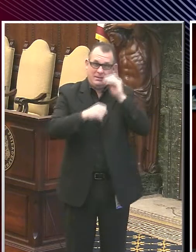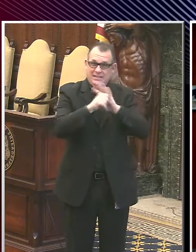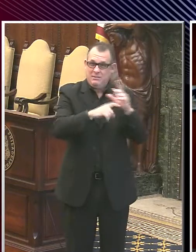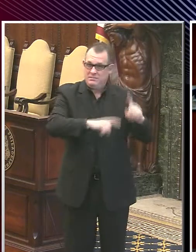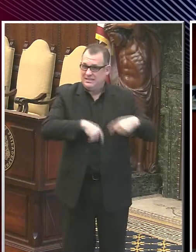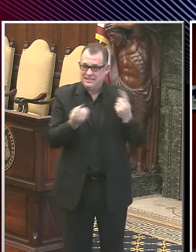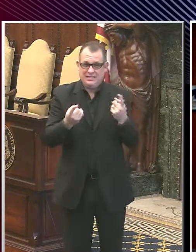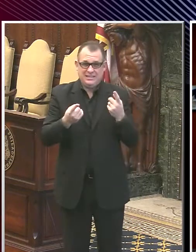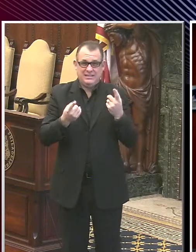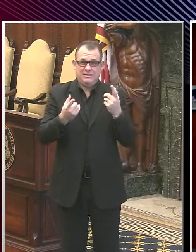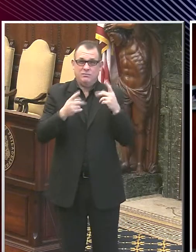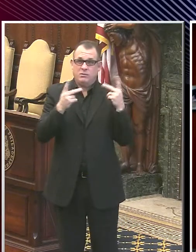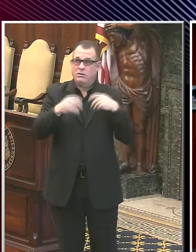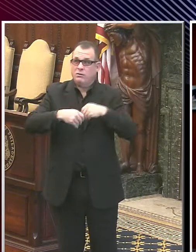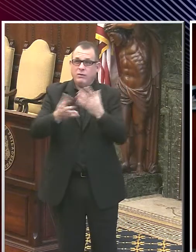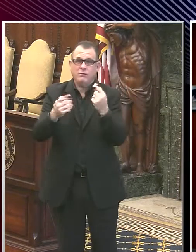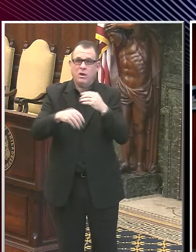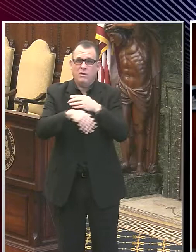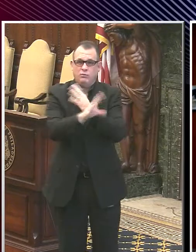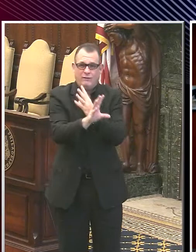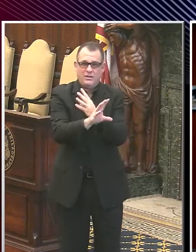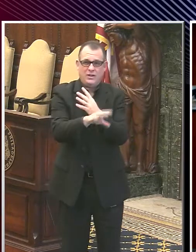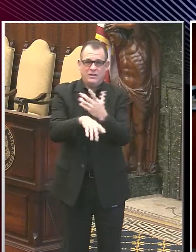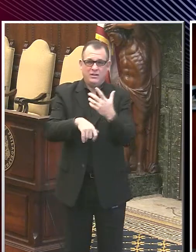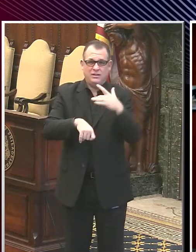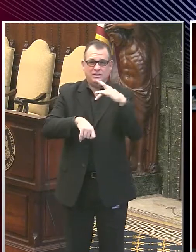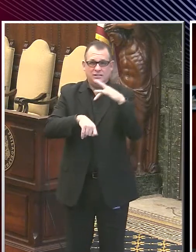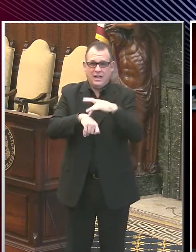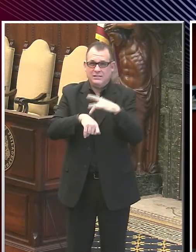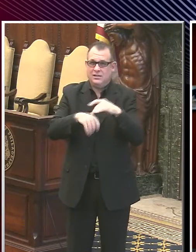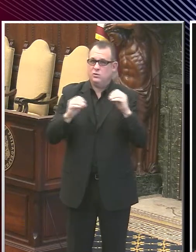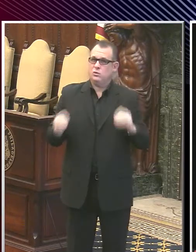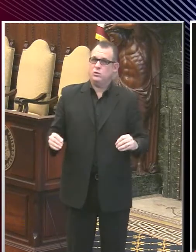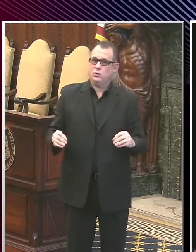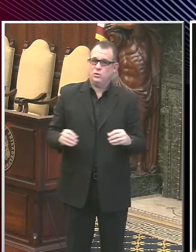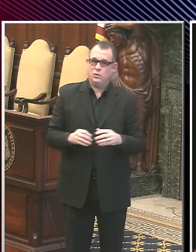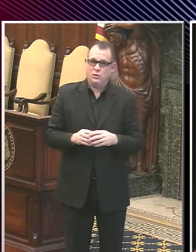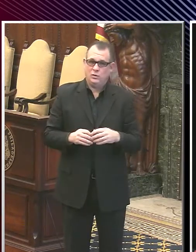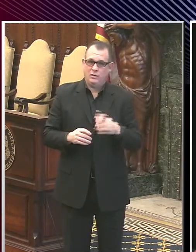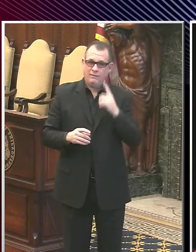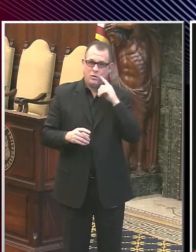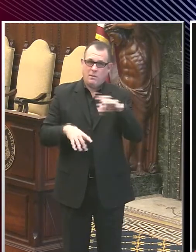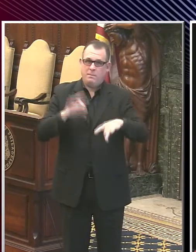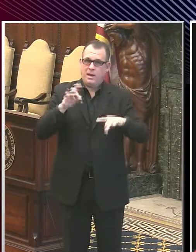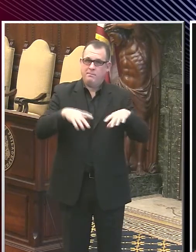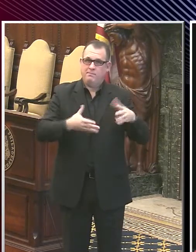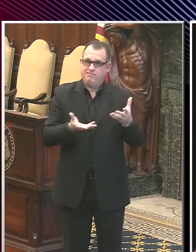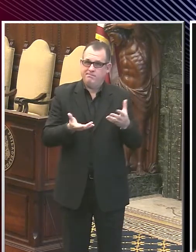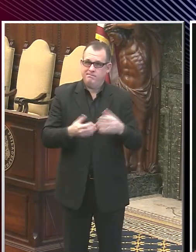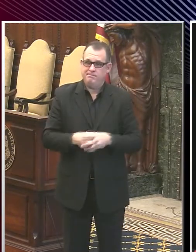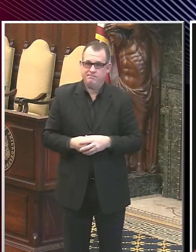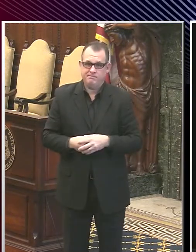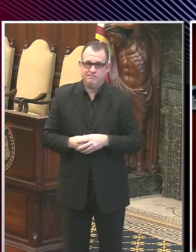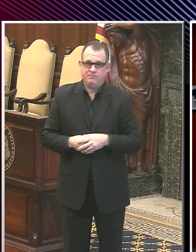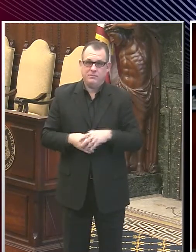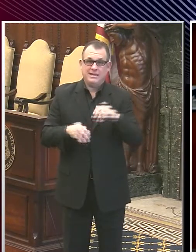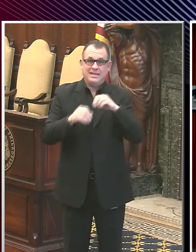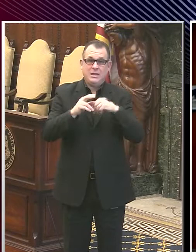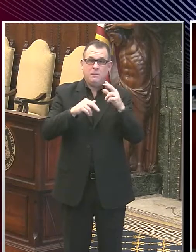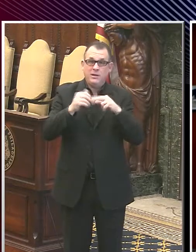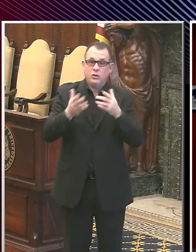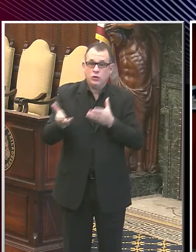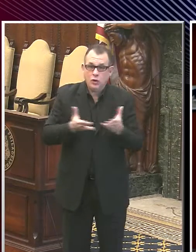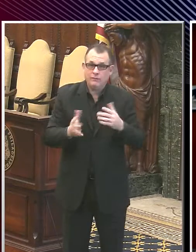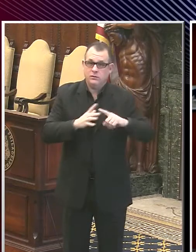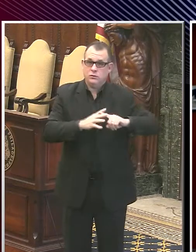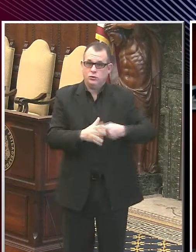been open, providing services virtually and using contact-free materials for pickup. Resuming in-building services